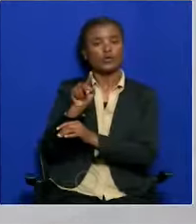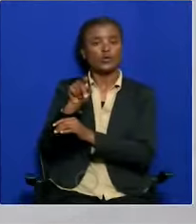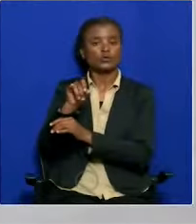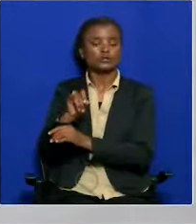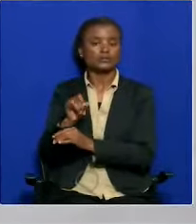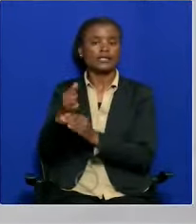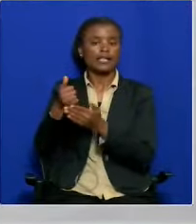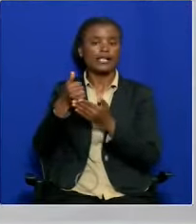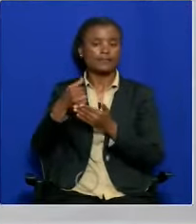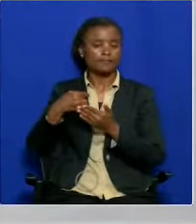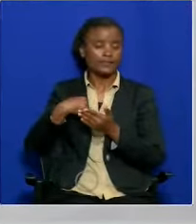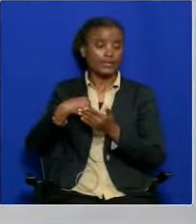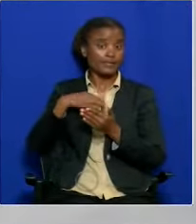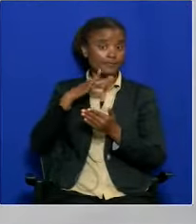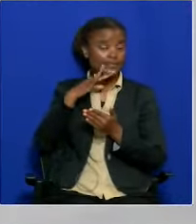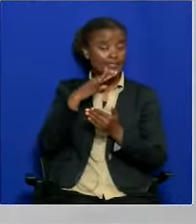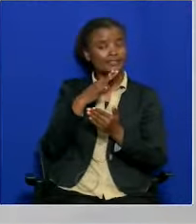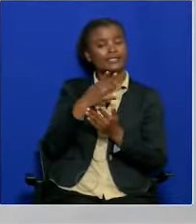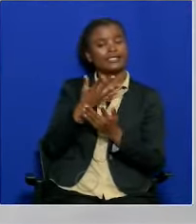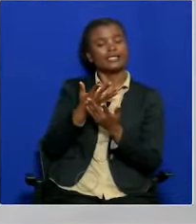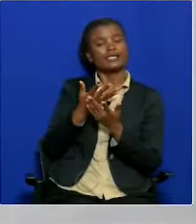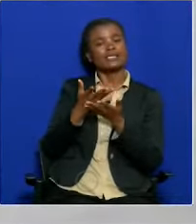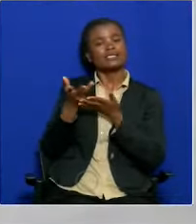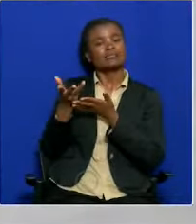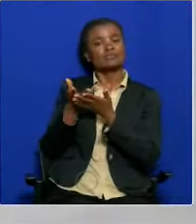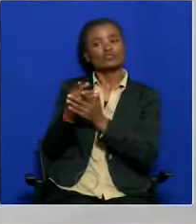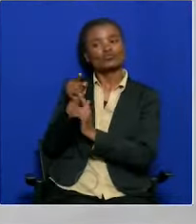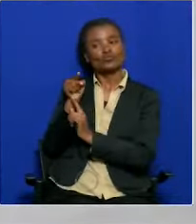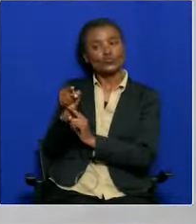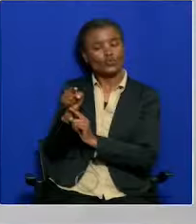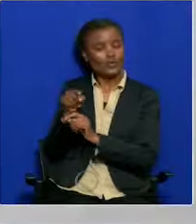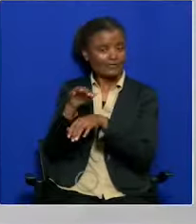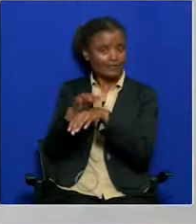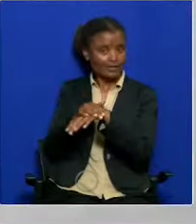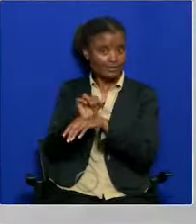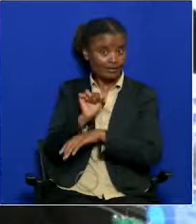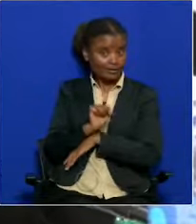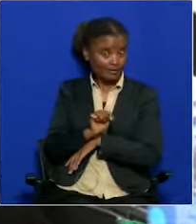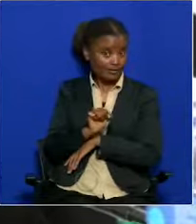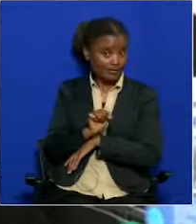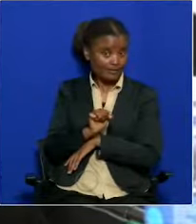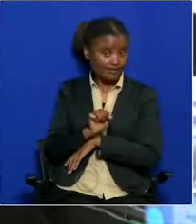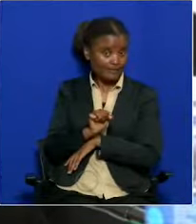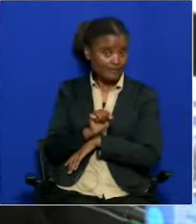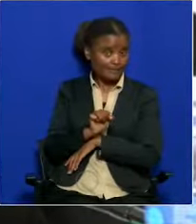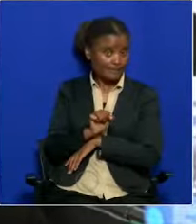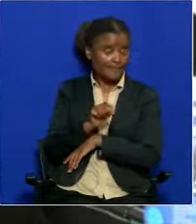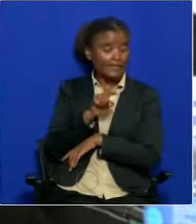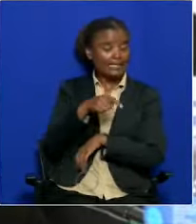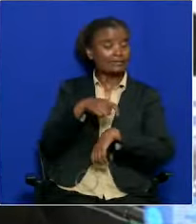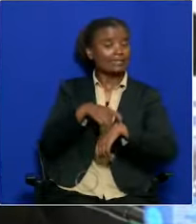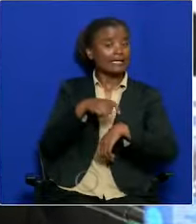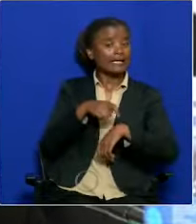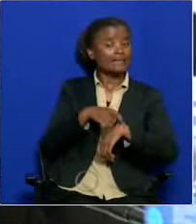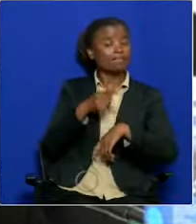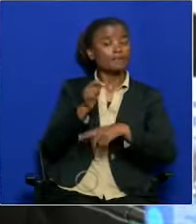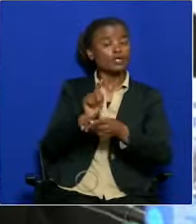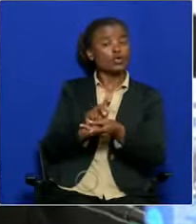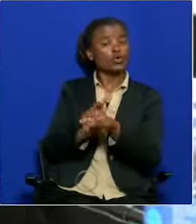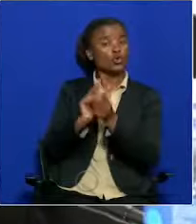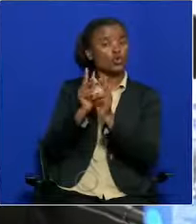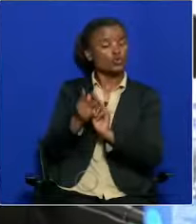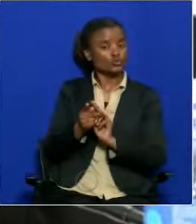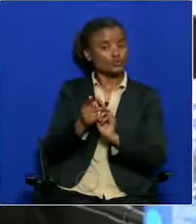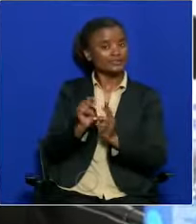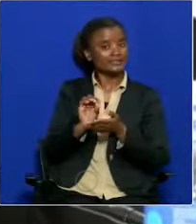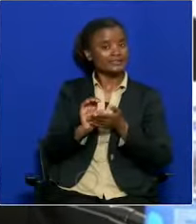about the same period that he's advancing loans to you, and then he picks,